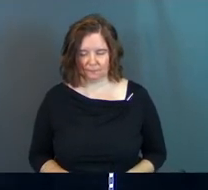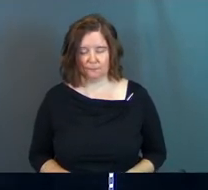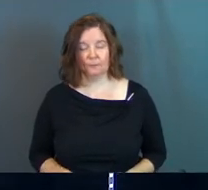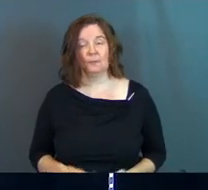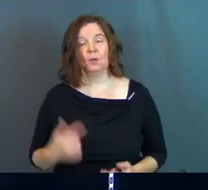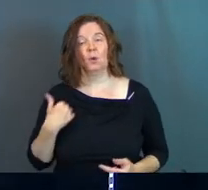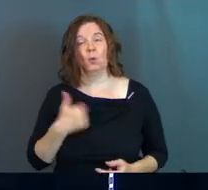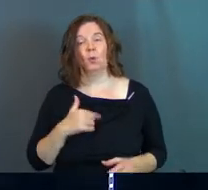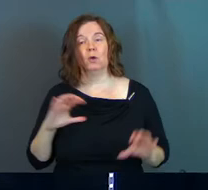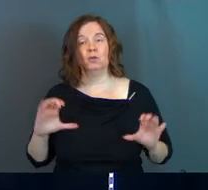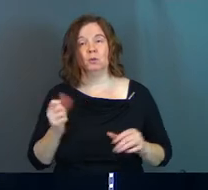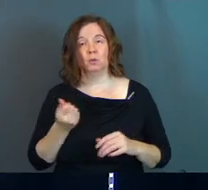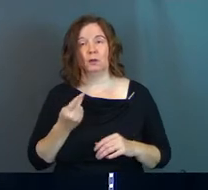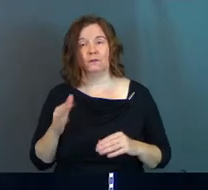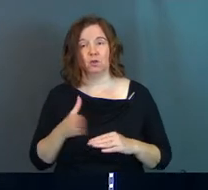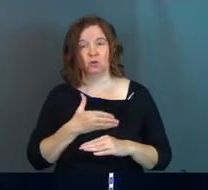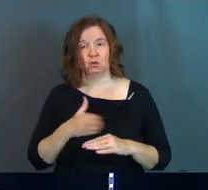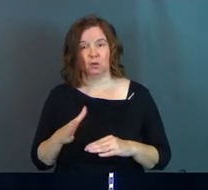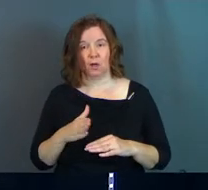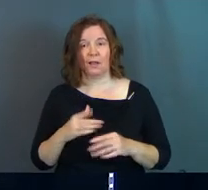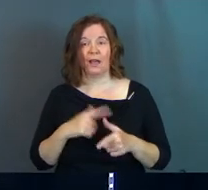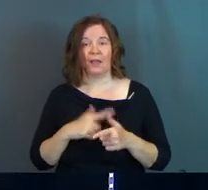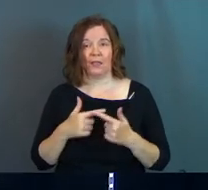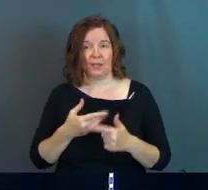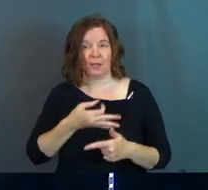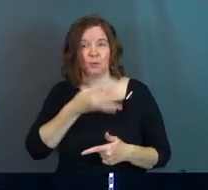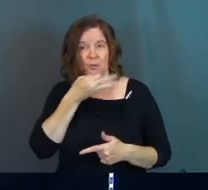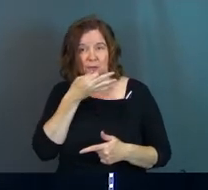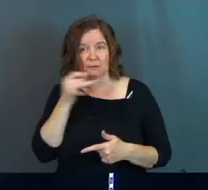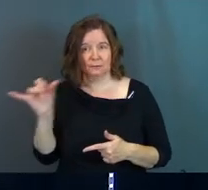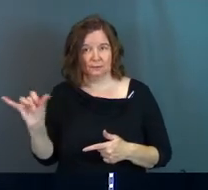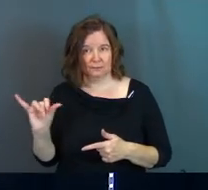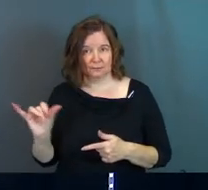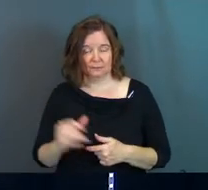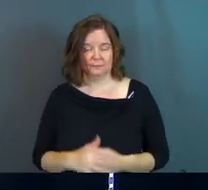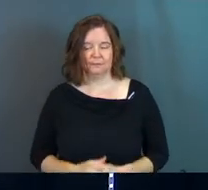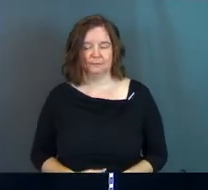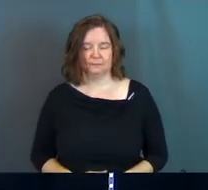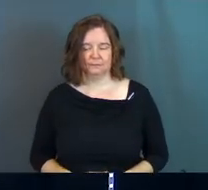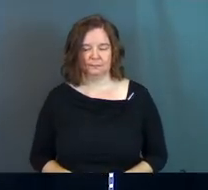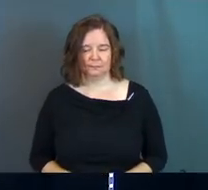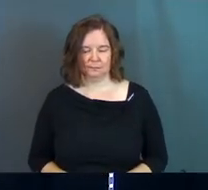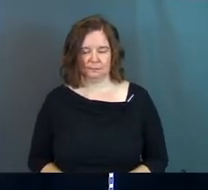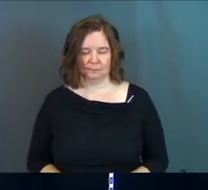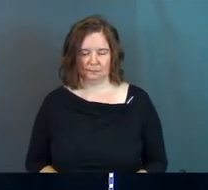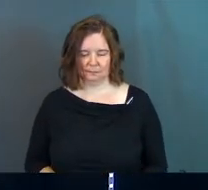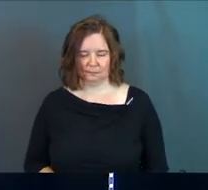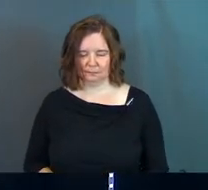So we're going to do a few songs and we're going to do communion.